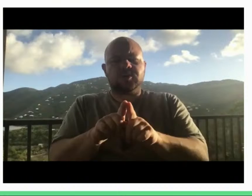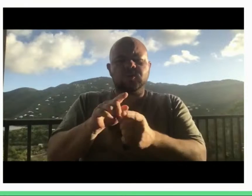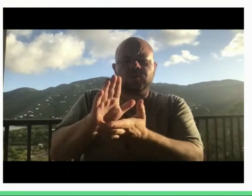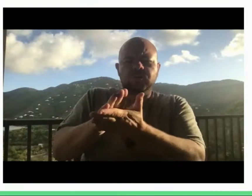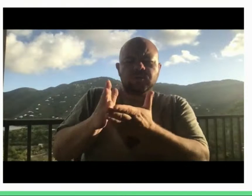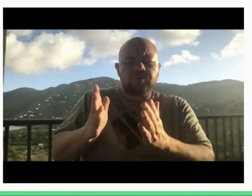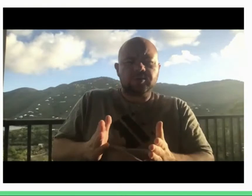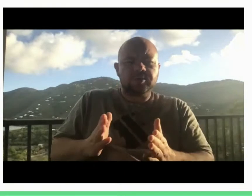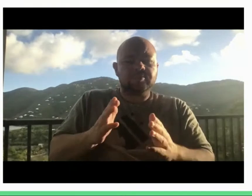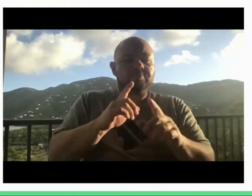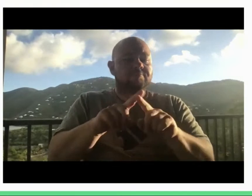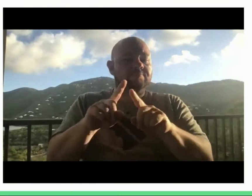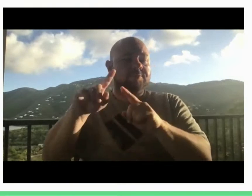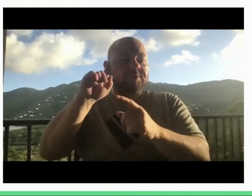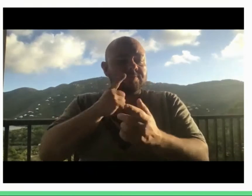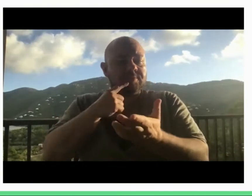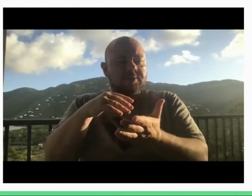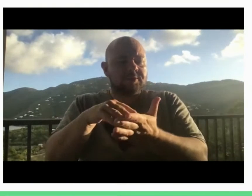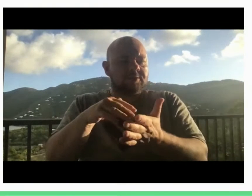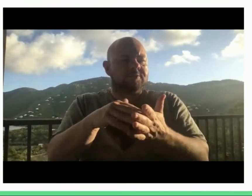researchers, and scholars.